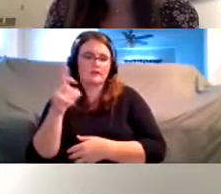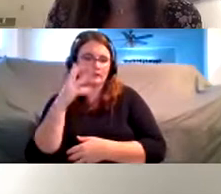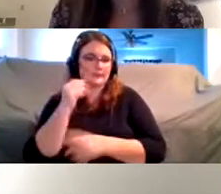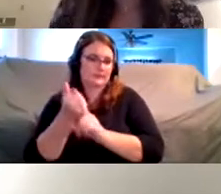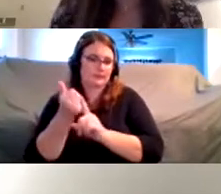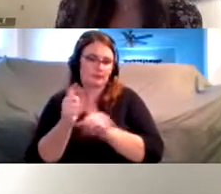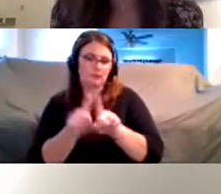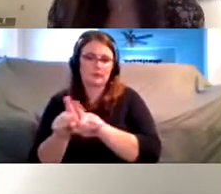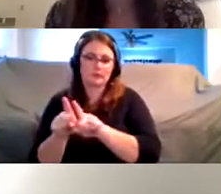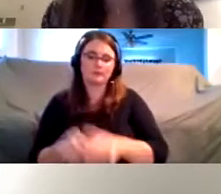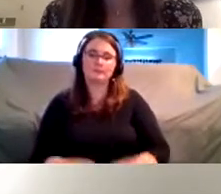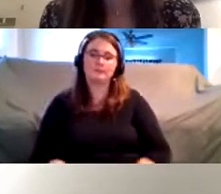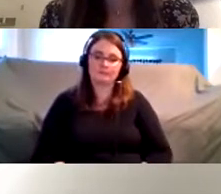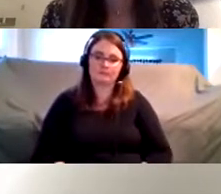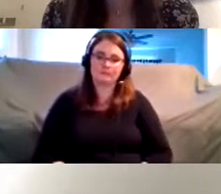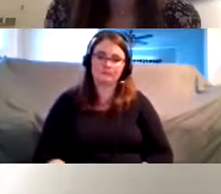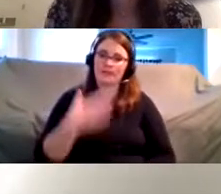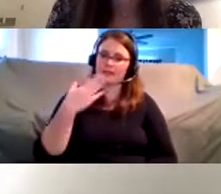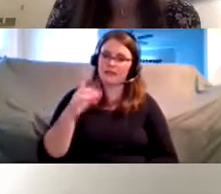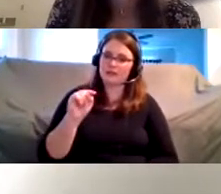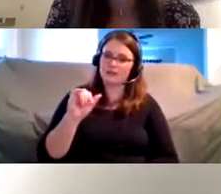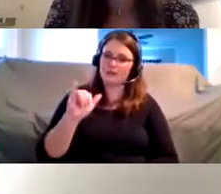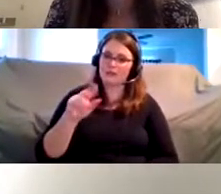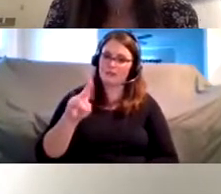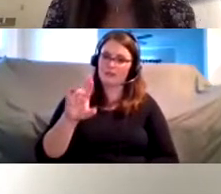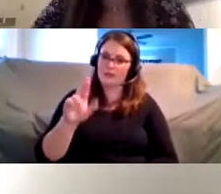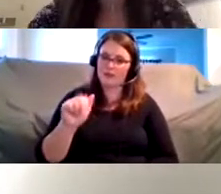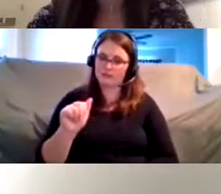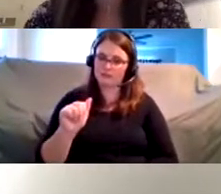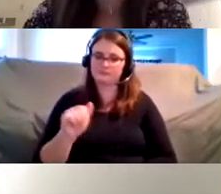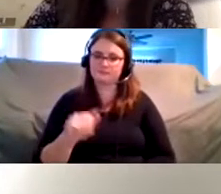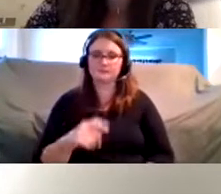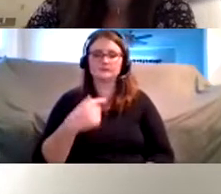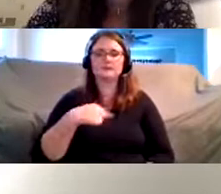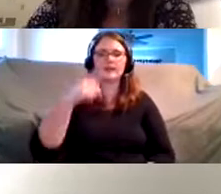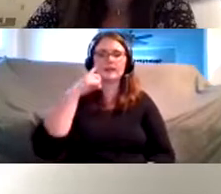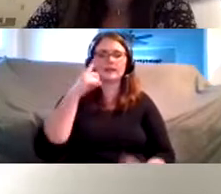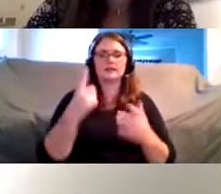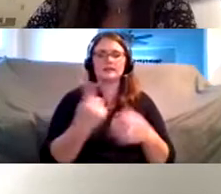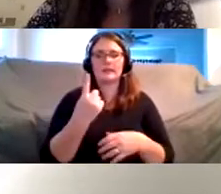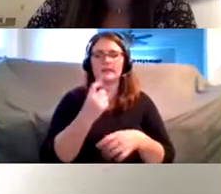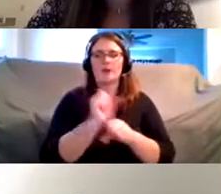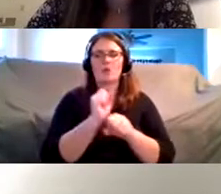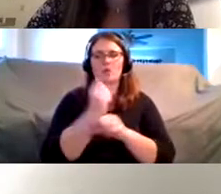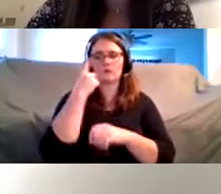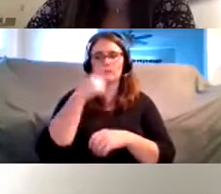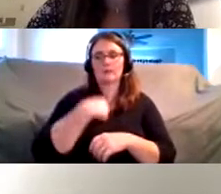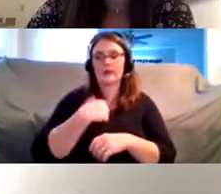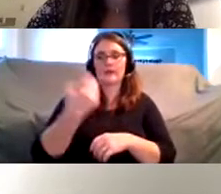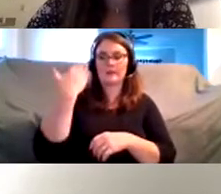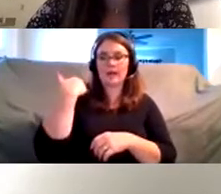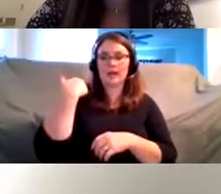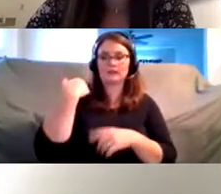Thank you, Tainara. I think something that worked for me in the past when I got discrimination